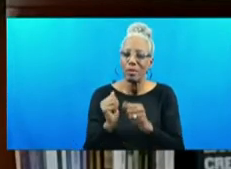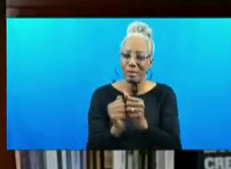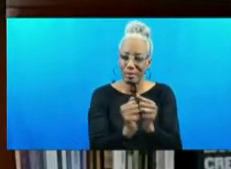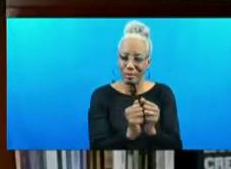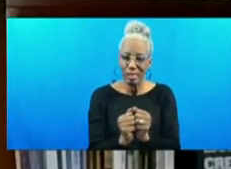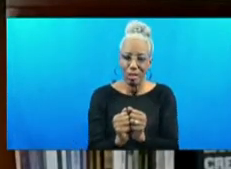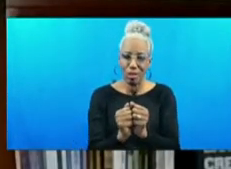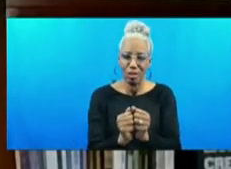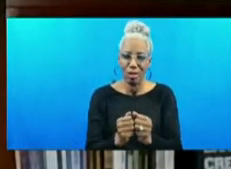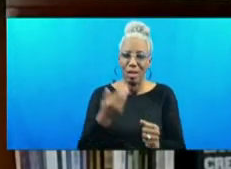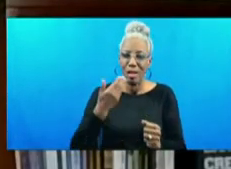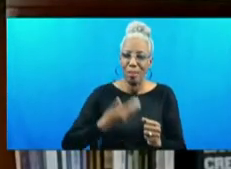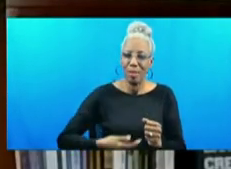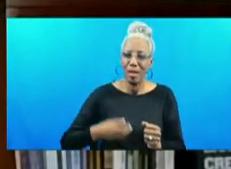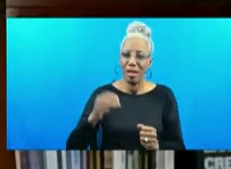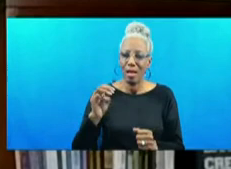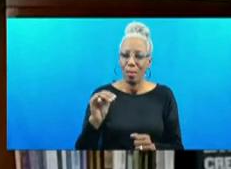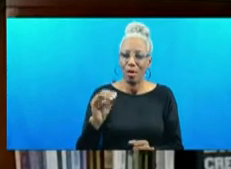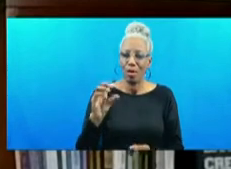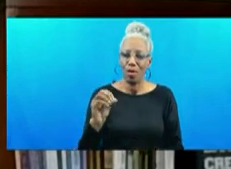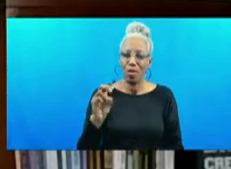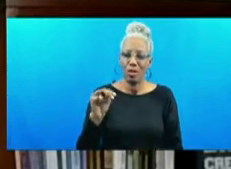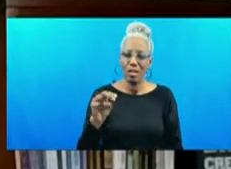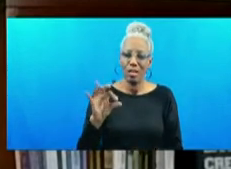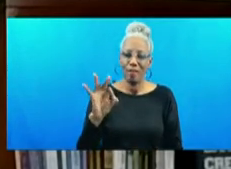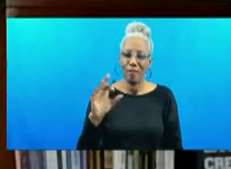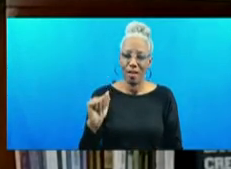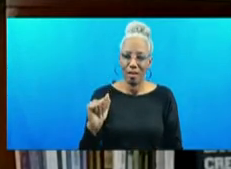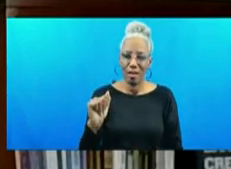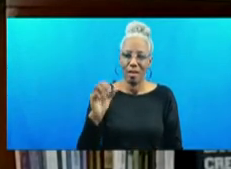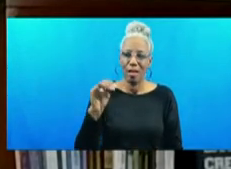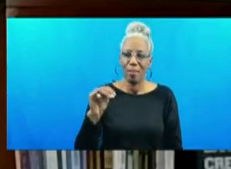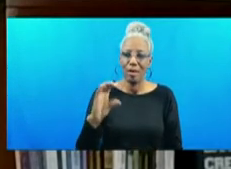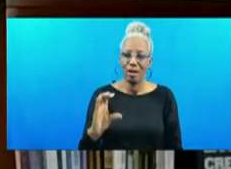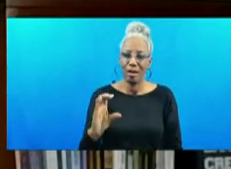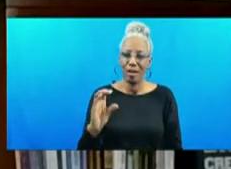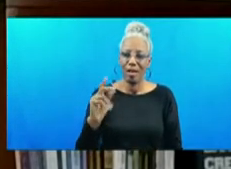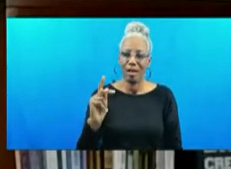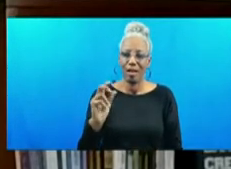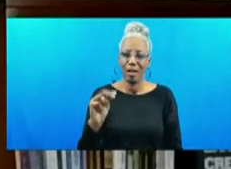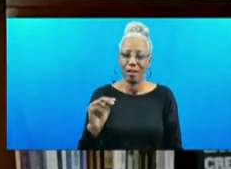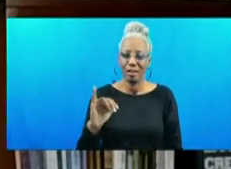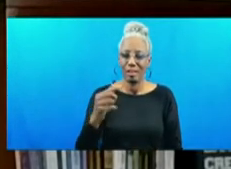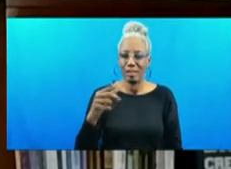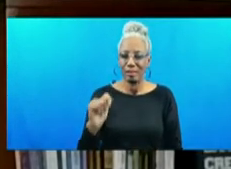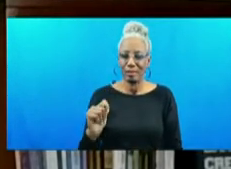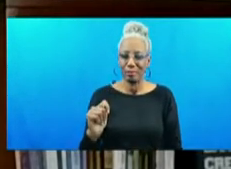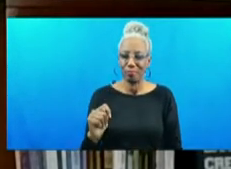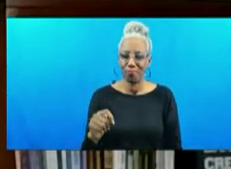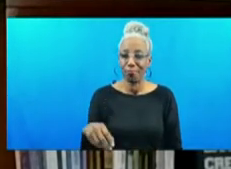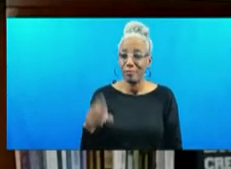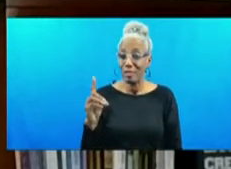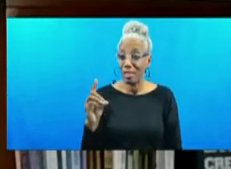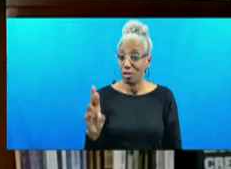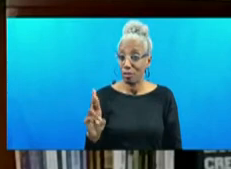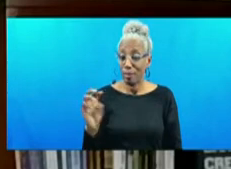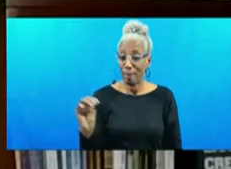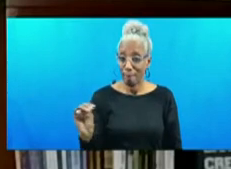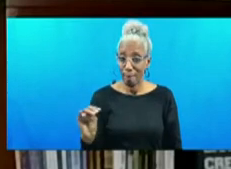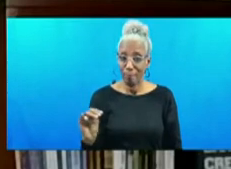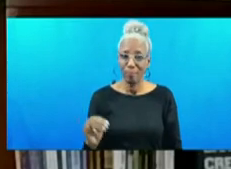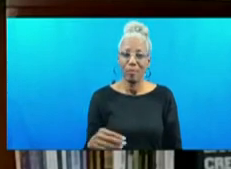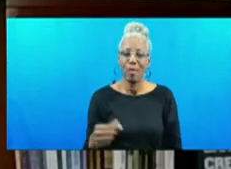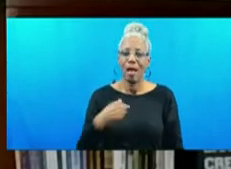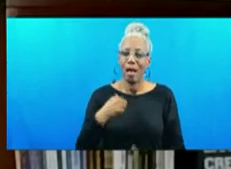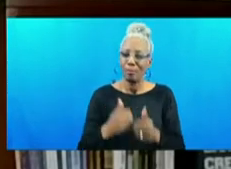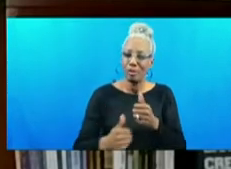superintendent for Montgomery County Public Schools. And I want to thank all of our families and our staff and our students, everyone who have committed some time and